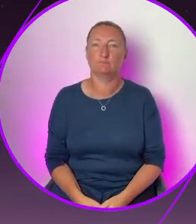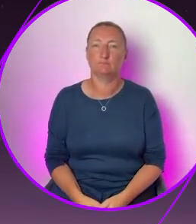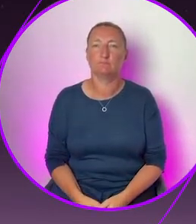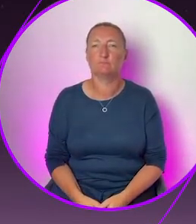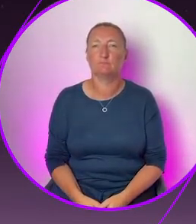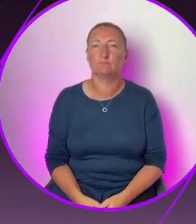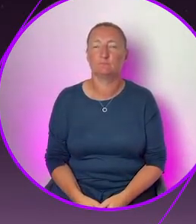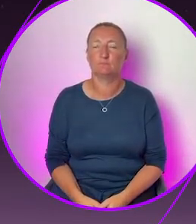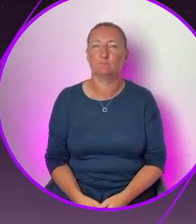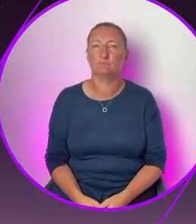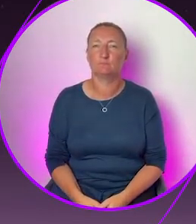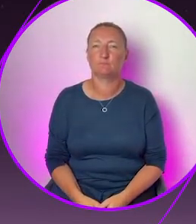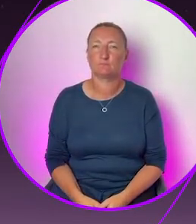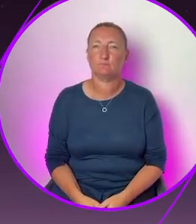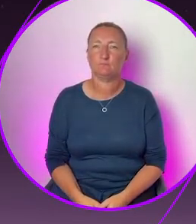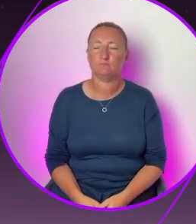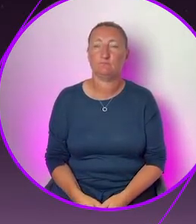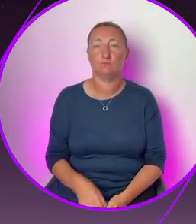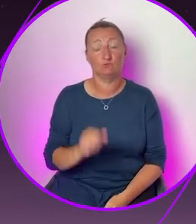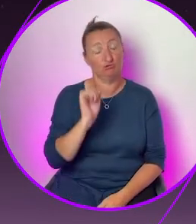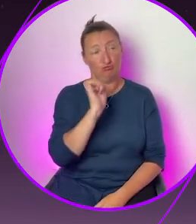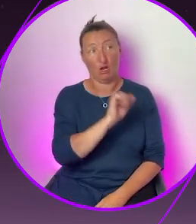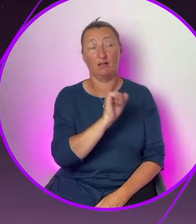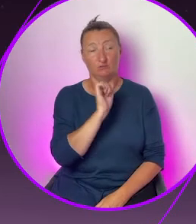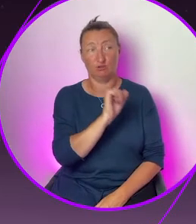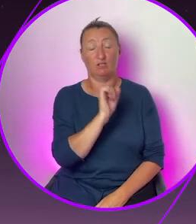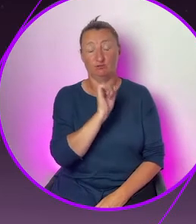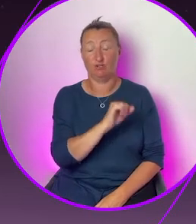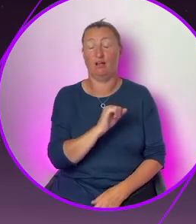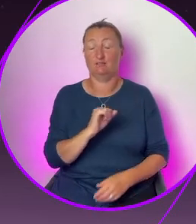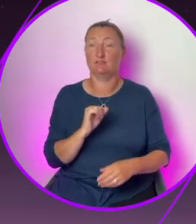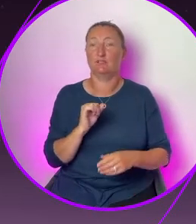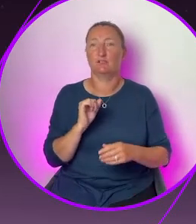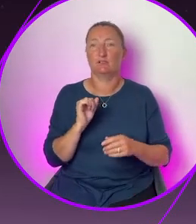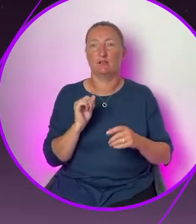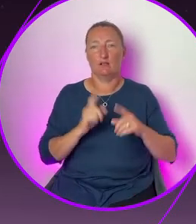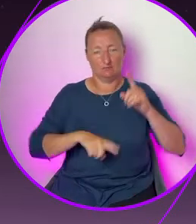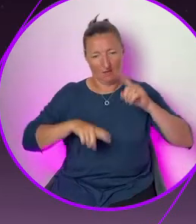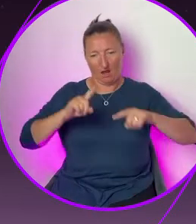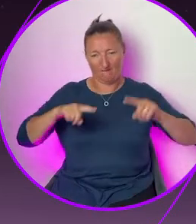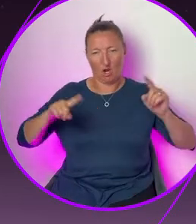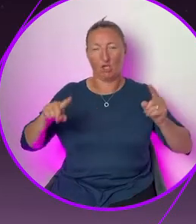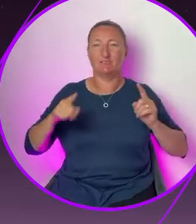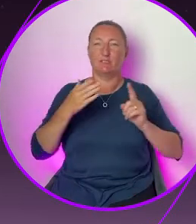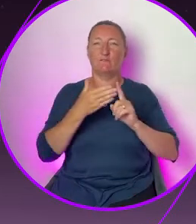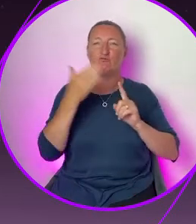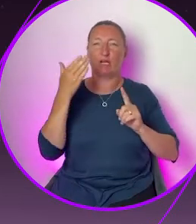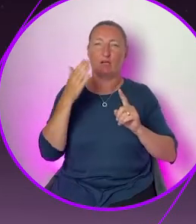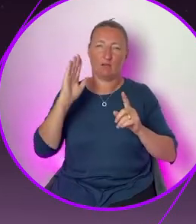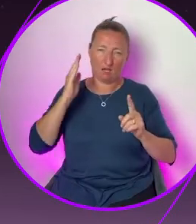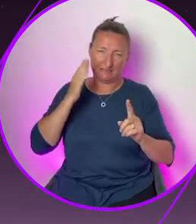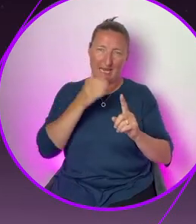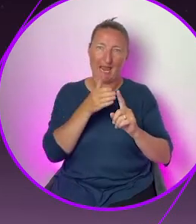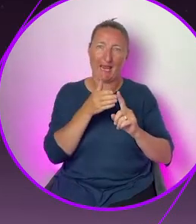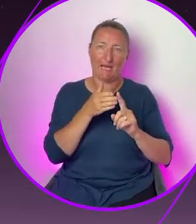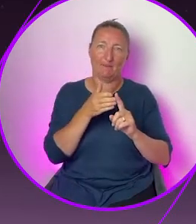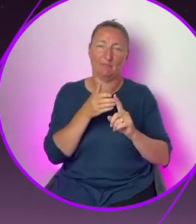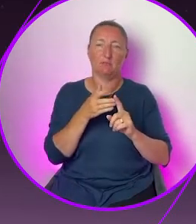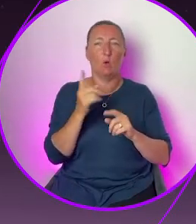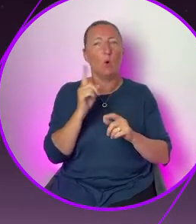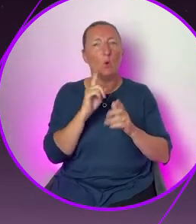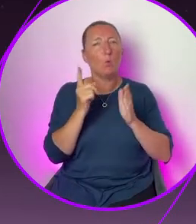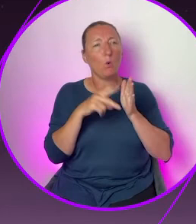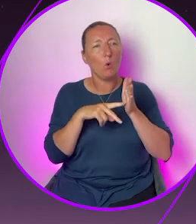Absolutely. I mean, the diversity of like recognized aims within what organizations